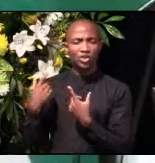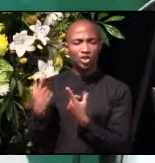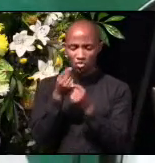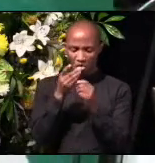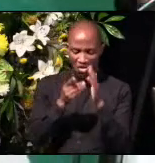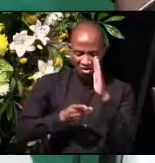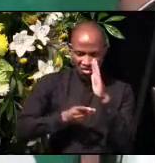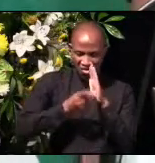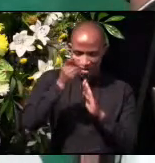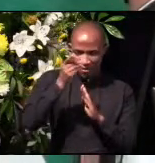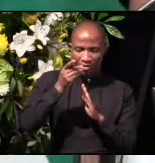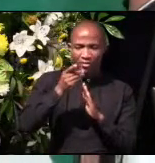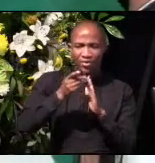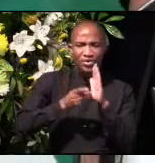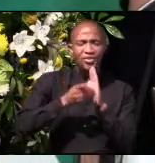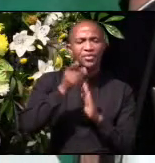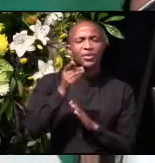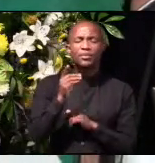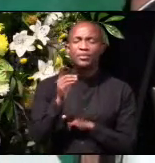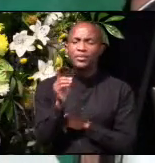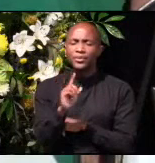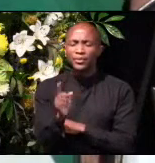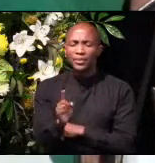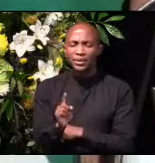and across other offices